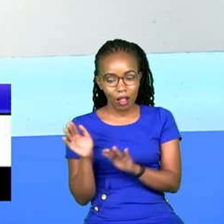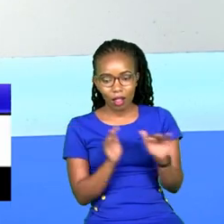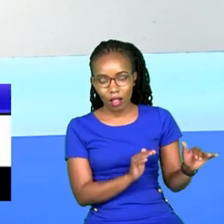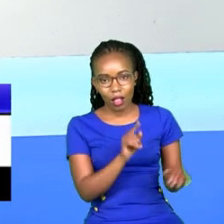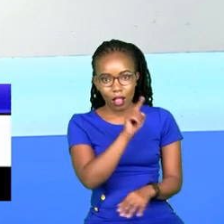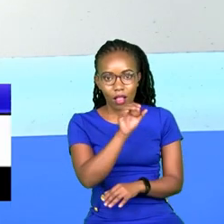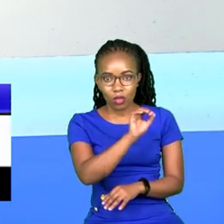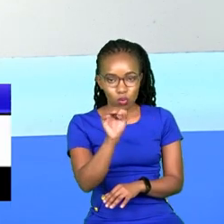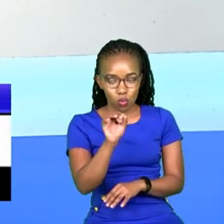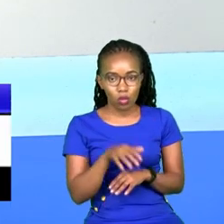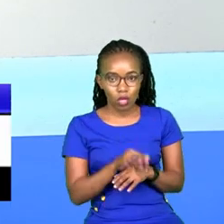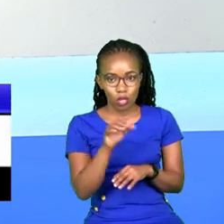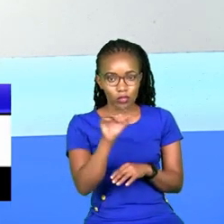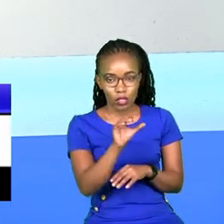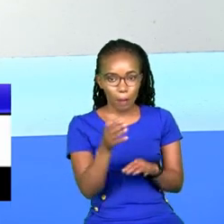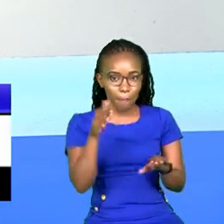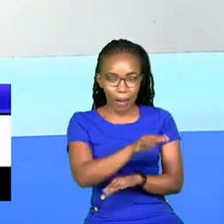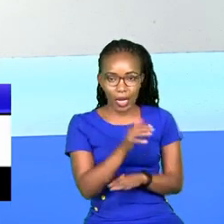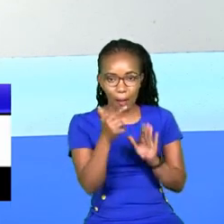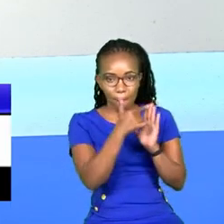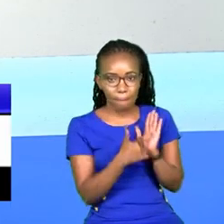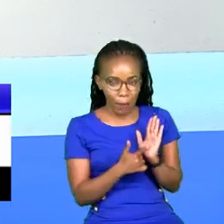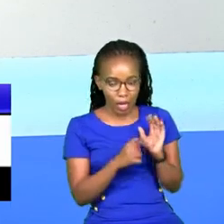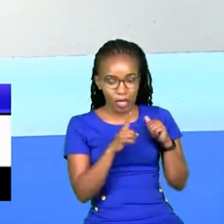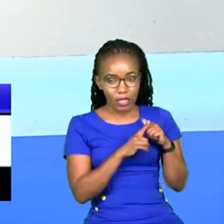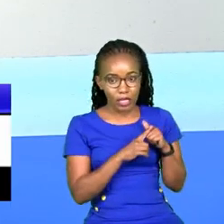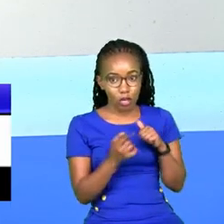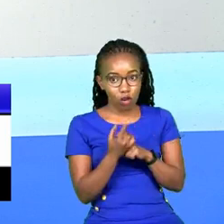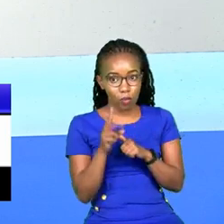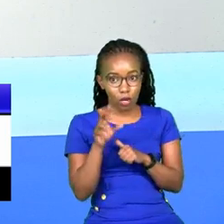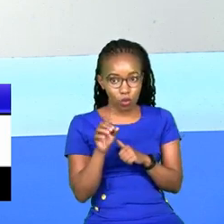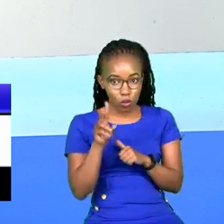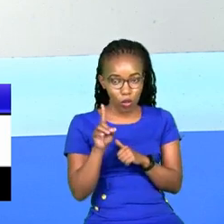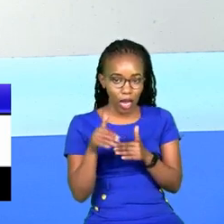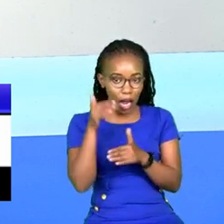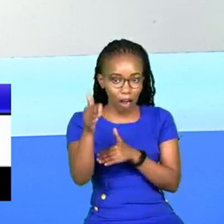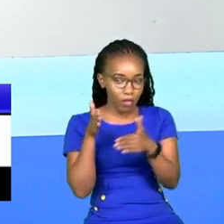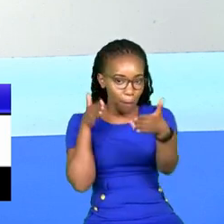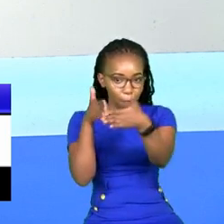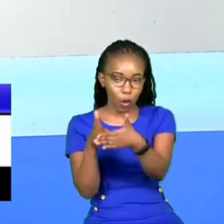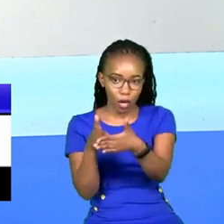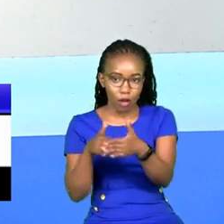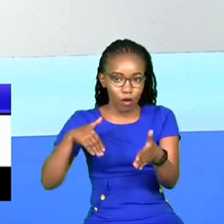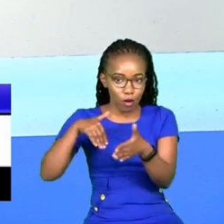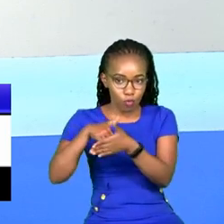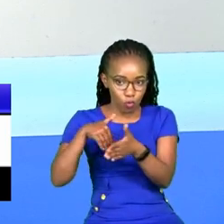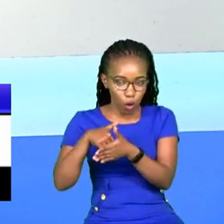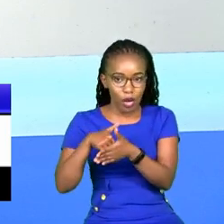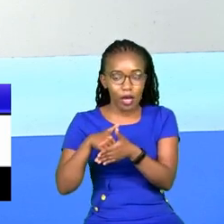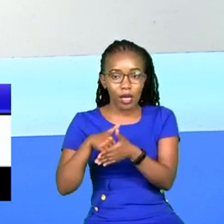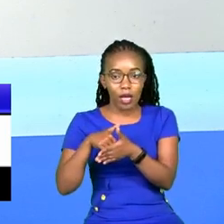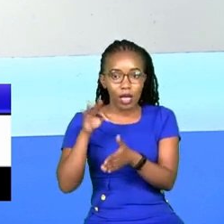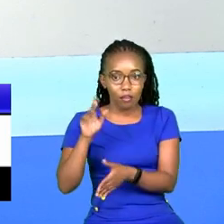Zoo FC will make a league return on 6 November 2021. This is after they had been relegated from the Football Kenya Federation Premier